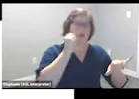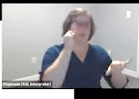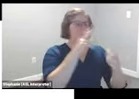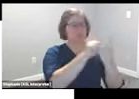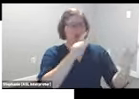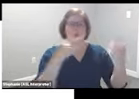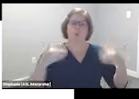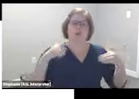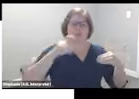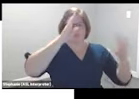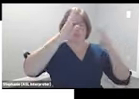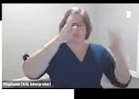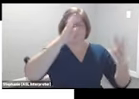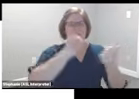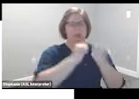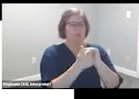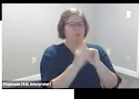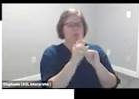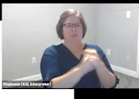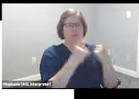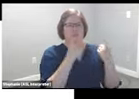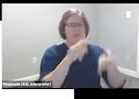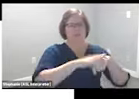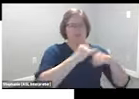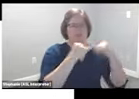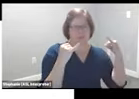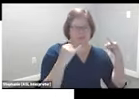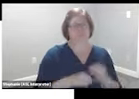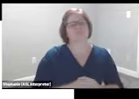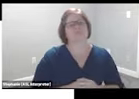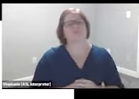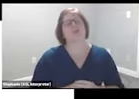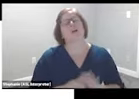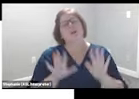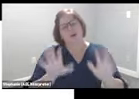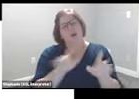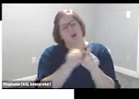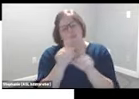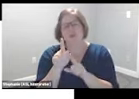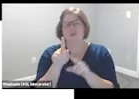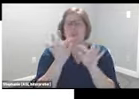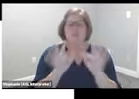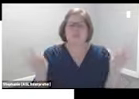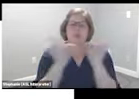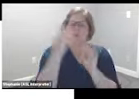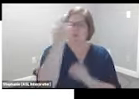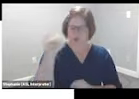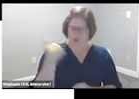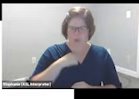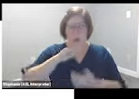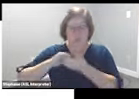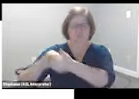important. It's really important to realize that we're all in this together and the importance of collaboration. We learn as we